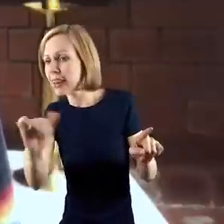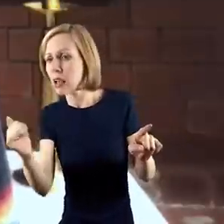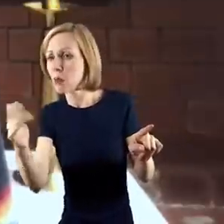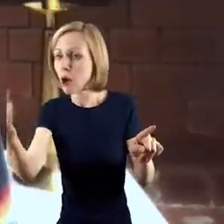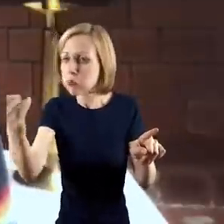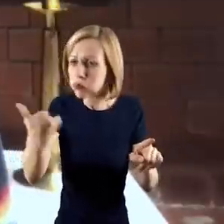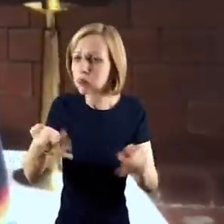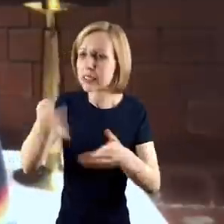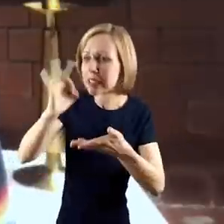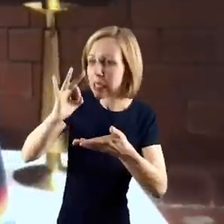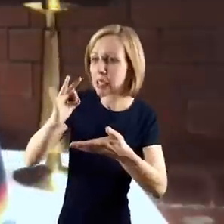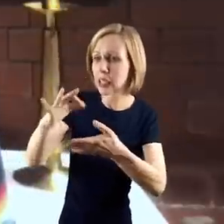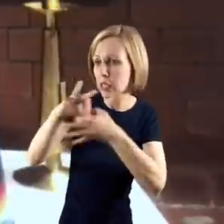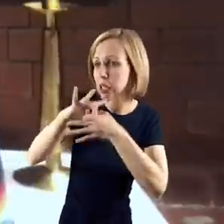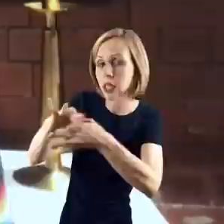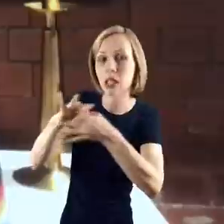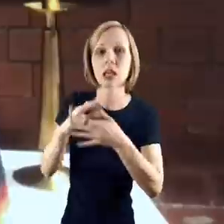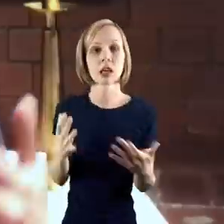cup of tea.